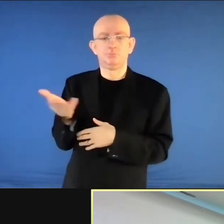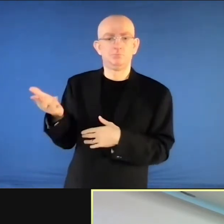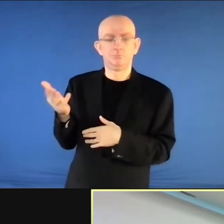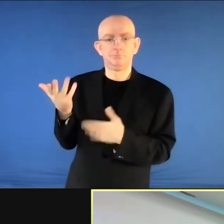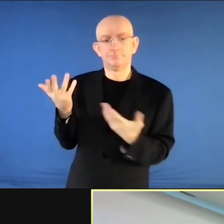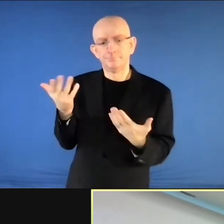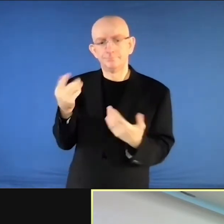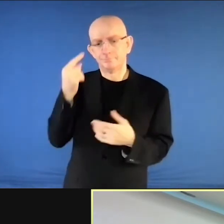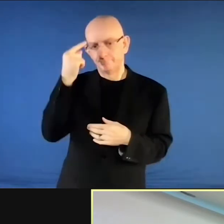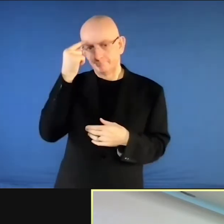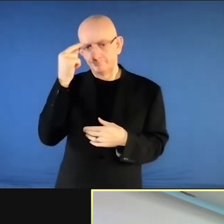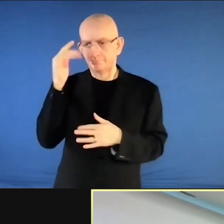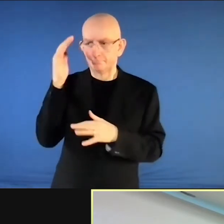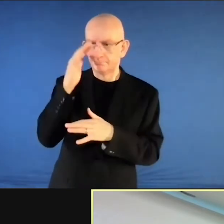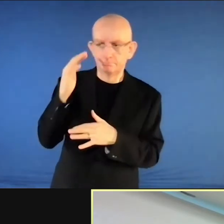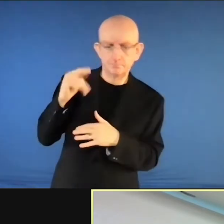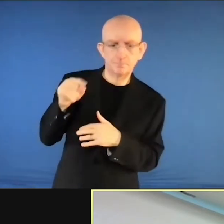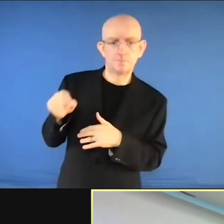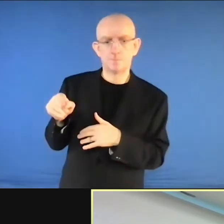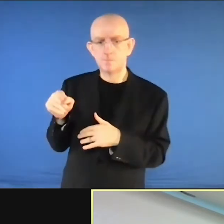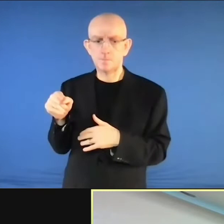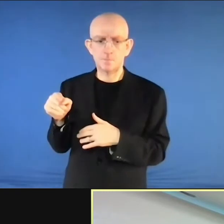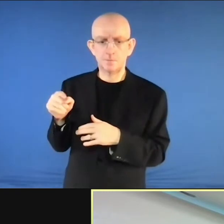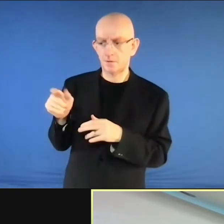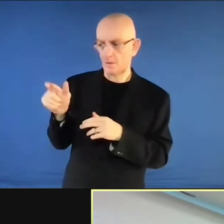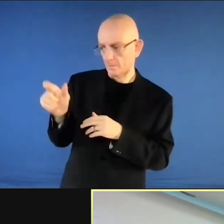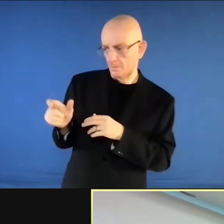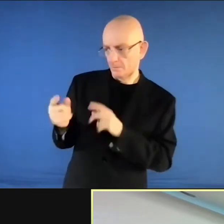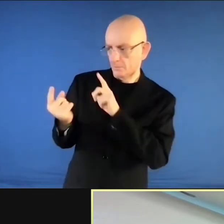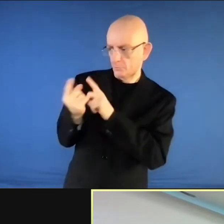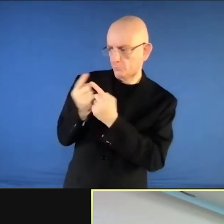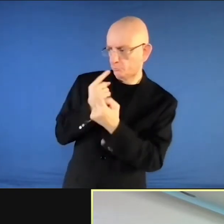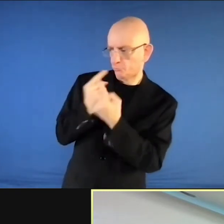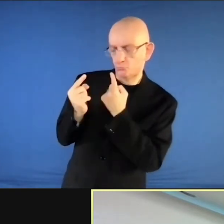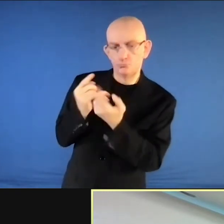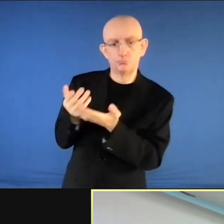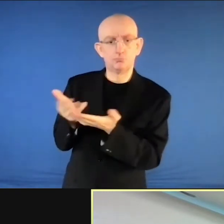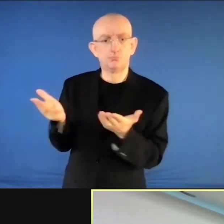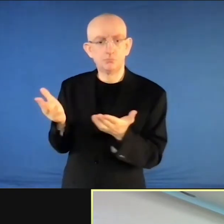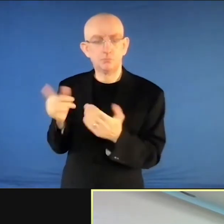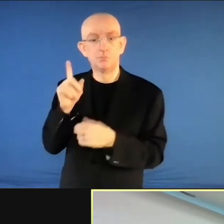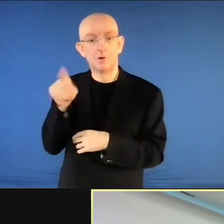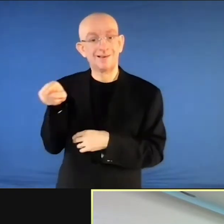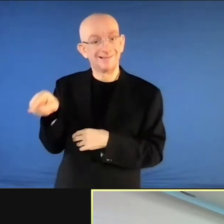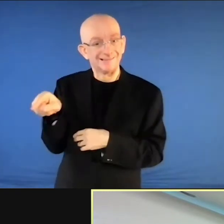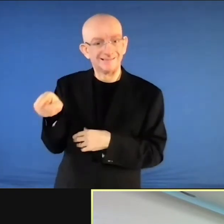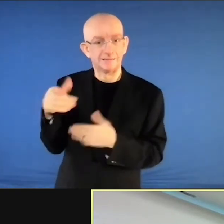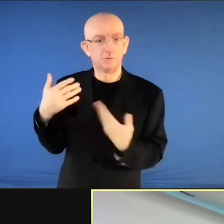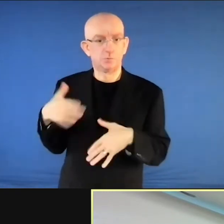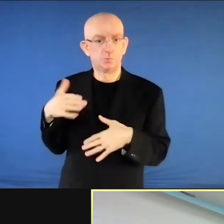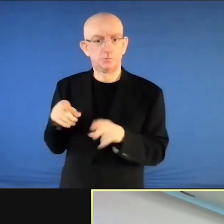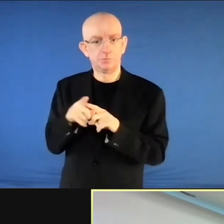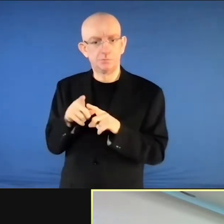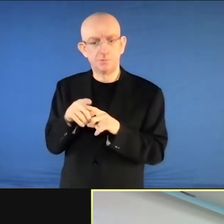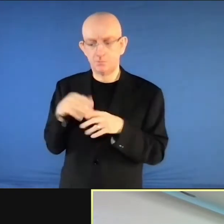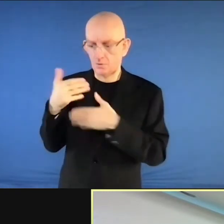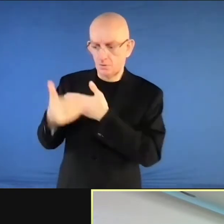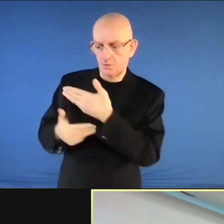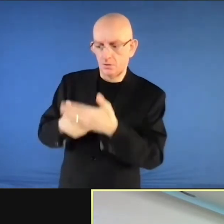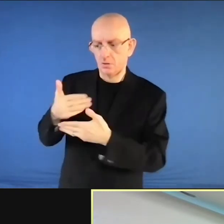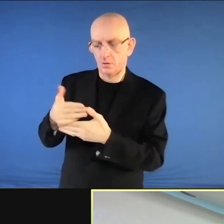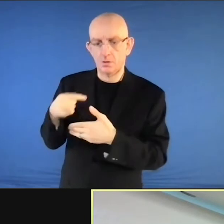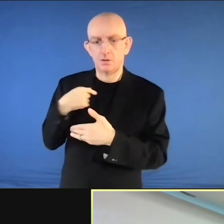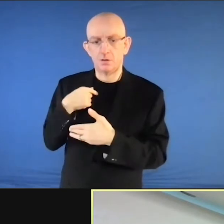really people who are part of the whole process, starting from the inception of